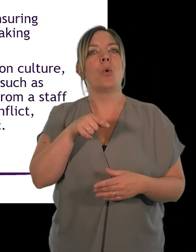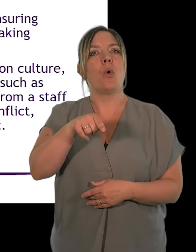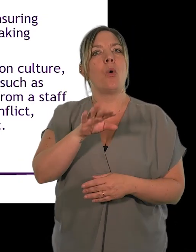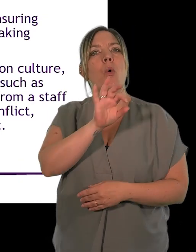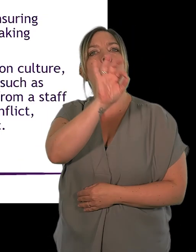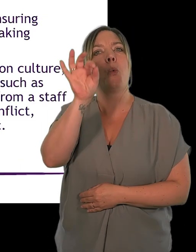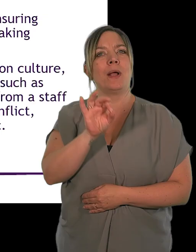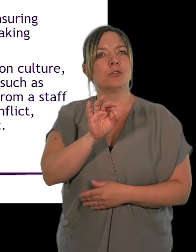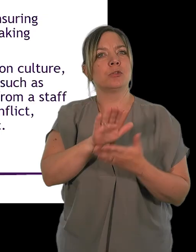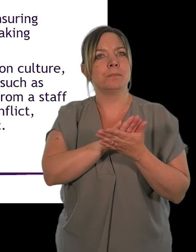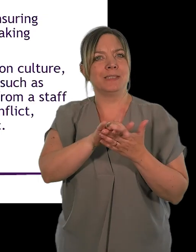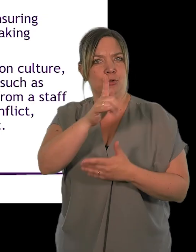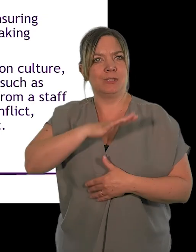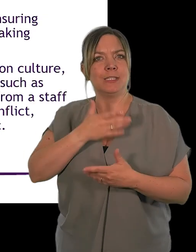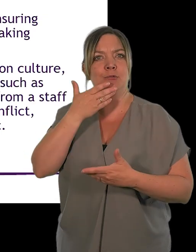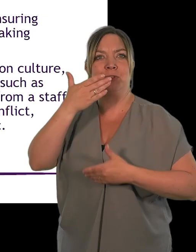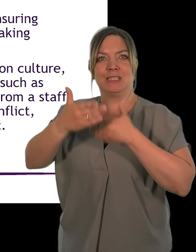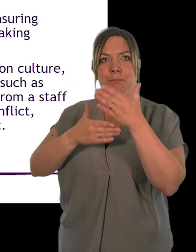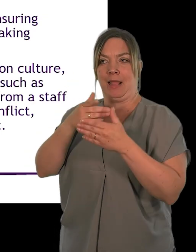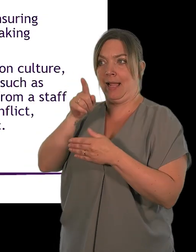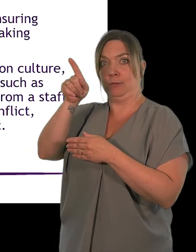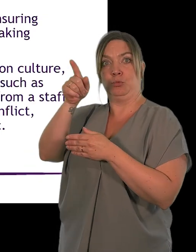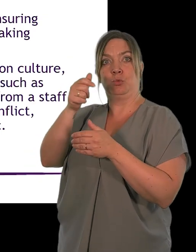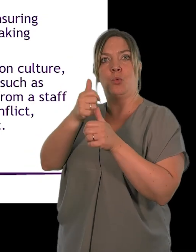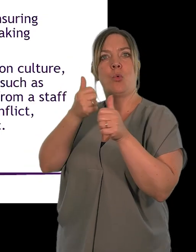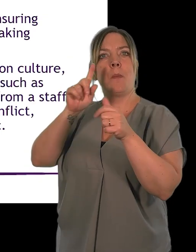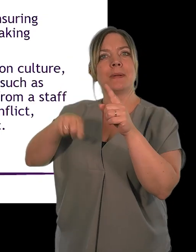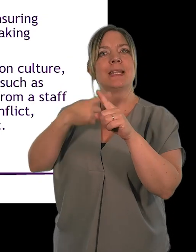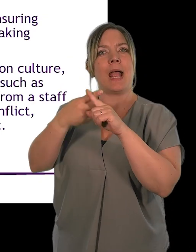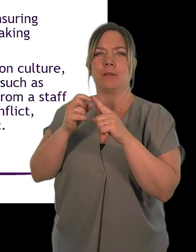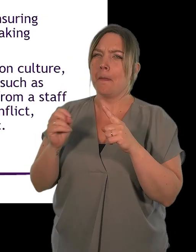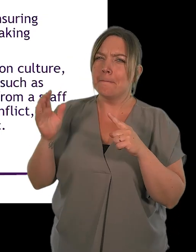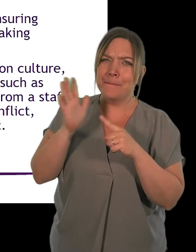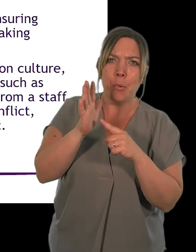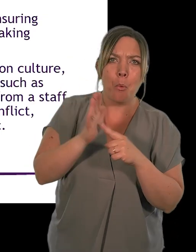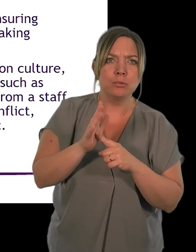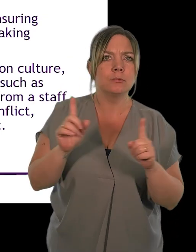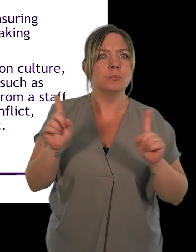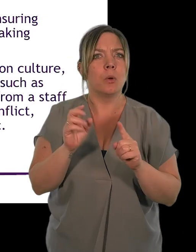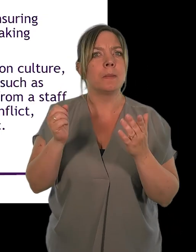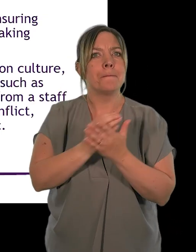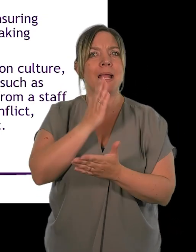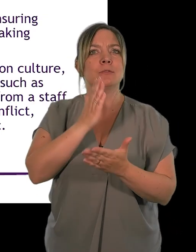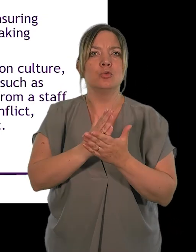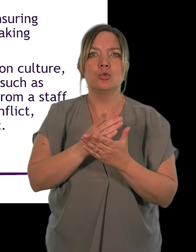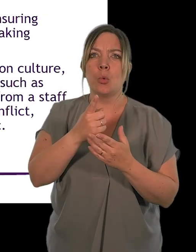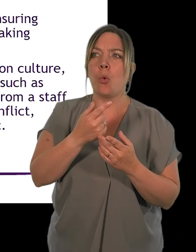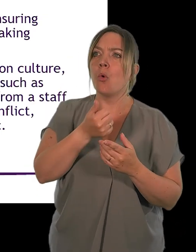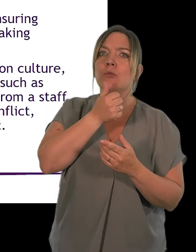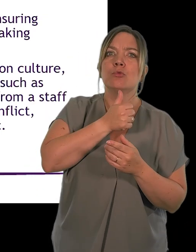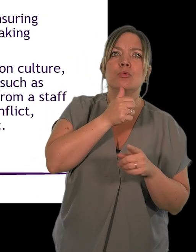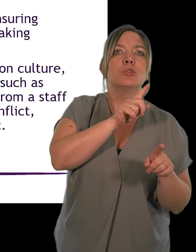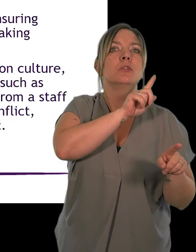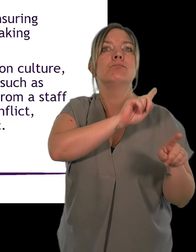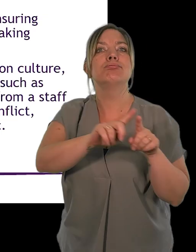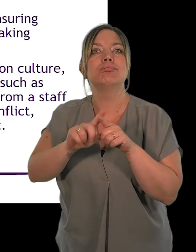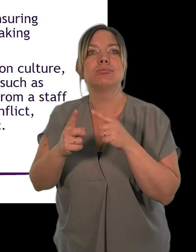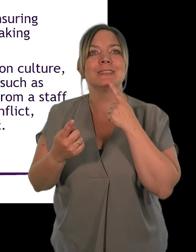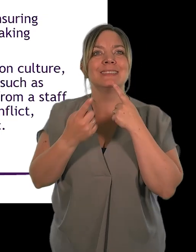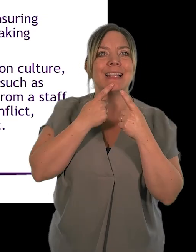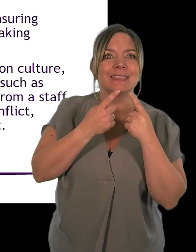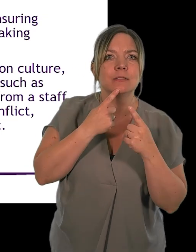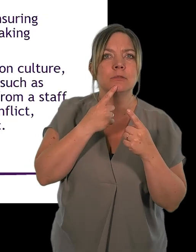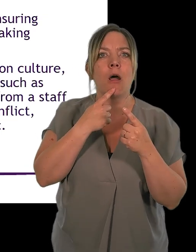problems and issues. So consider here the importance of ensuring that accurate data is always used when making